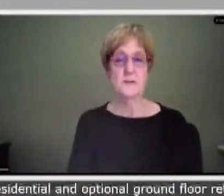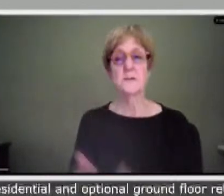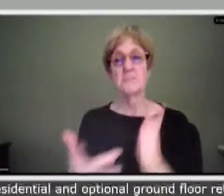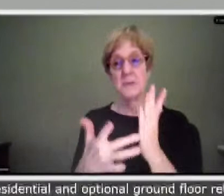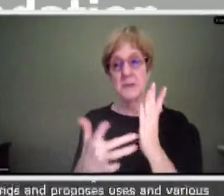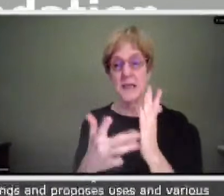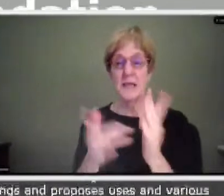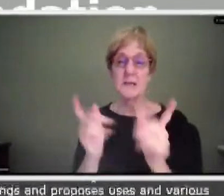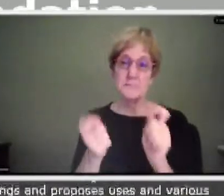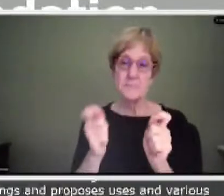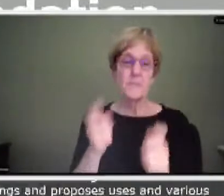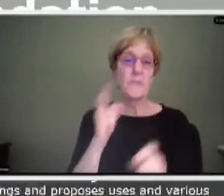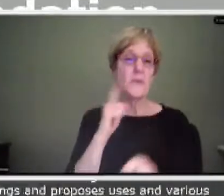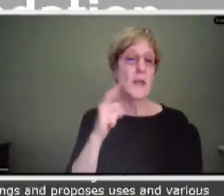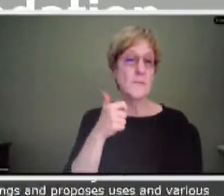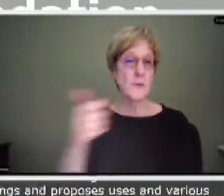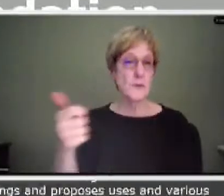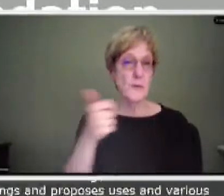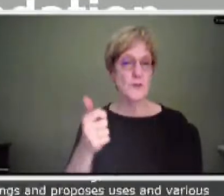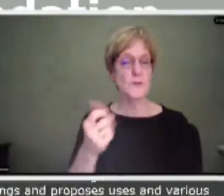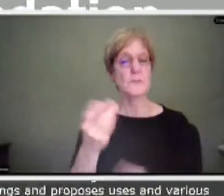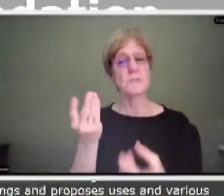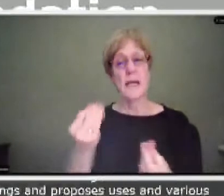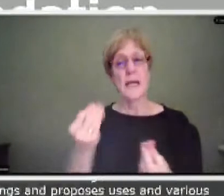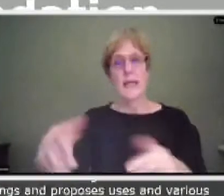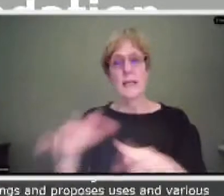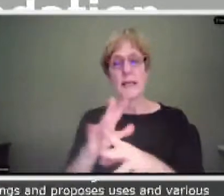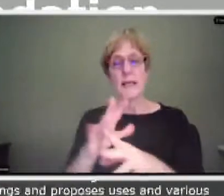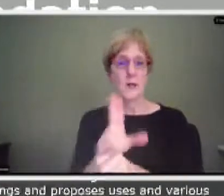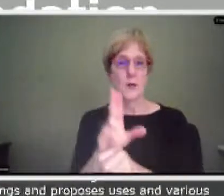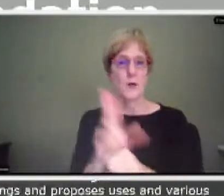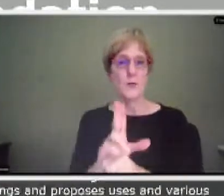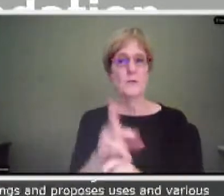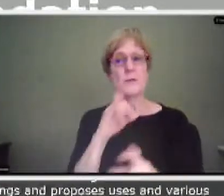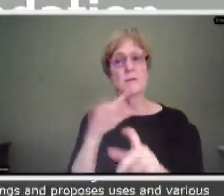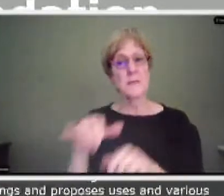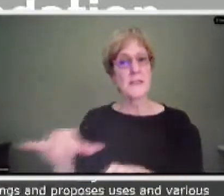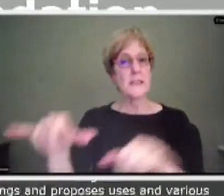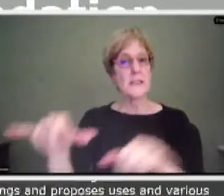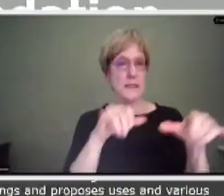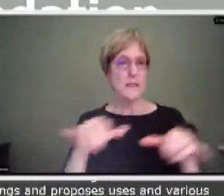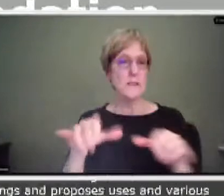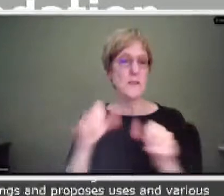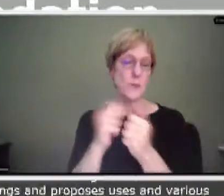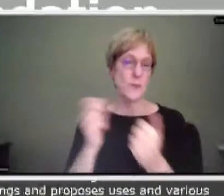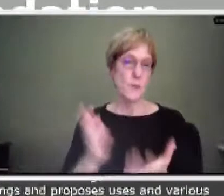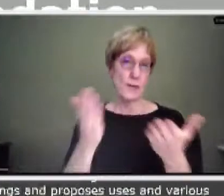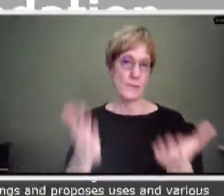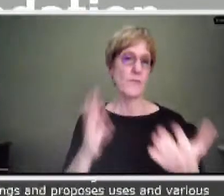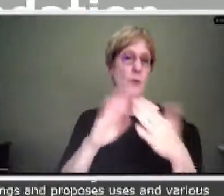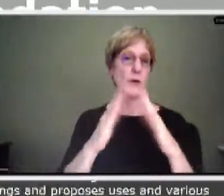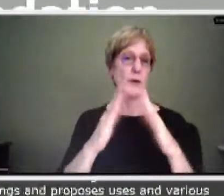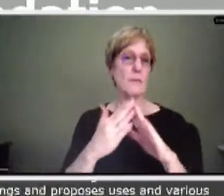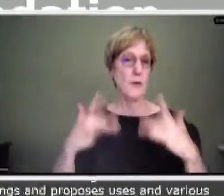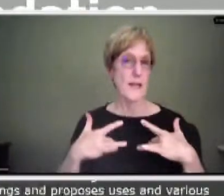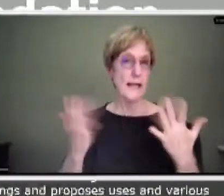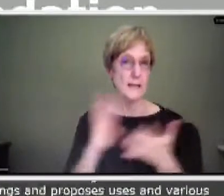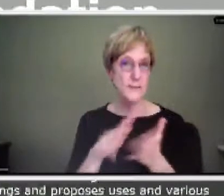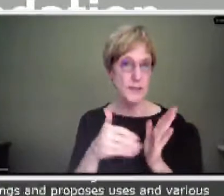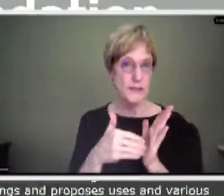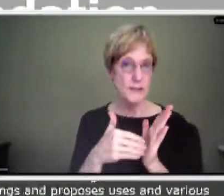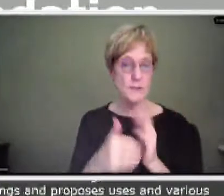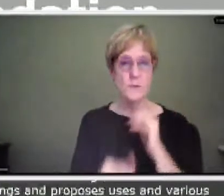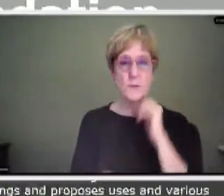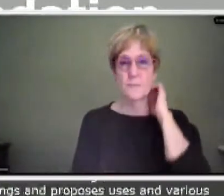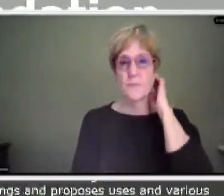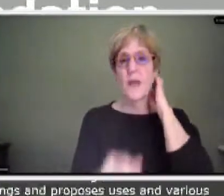to transportation and land use to work through. It is generally consistent with the recommendation for community activity center. There